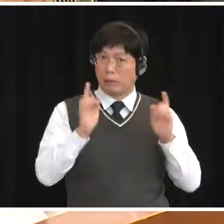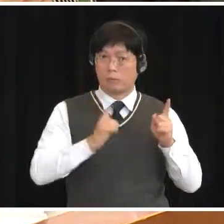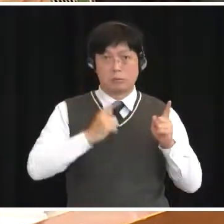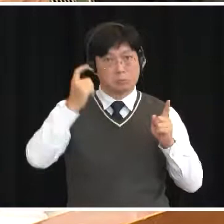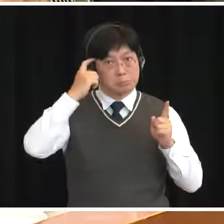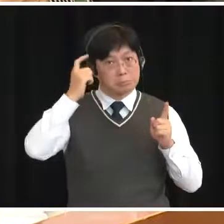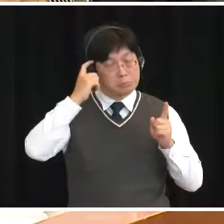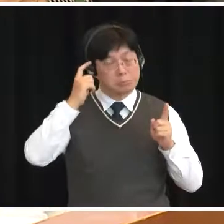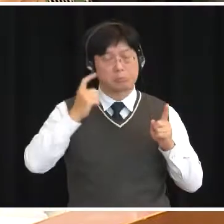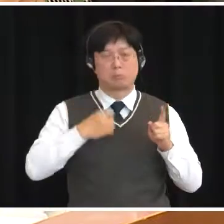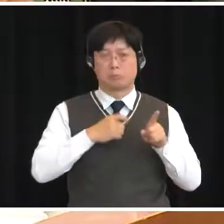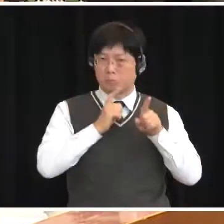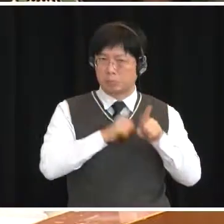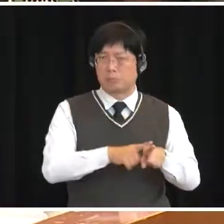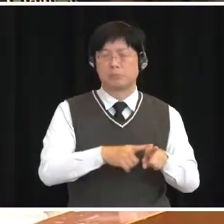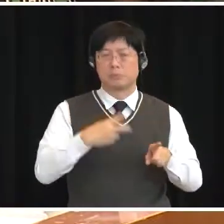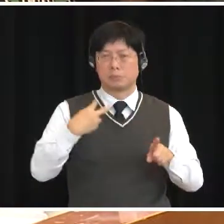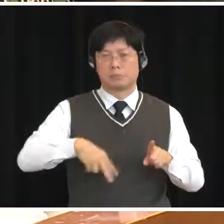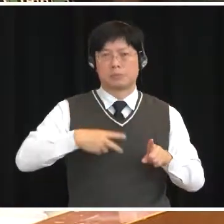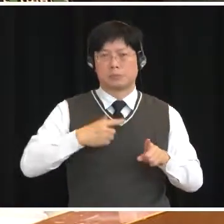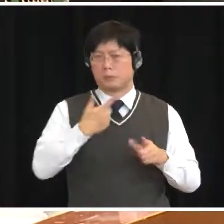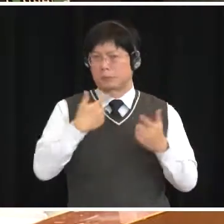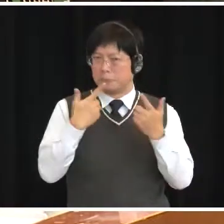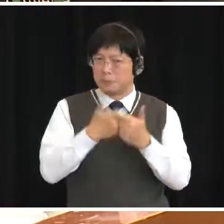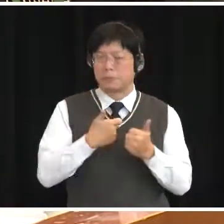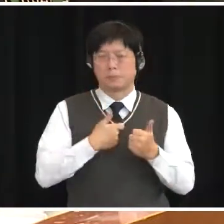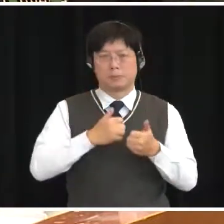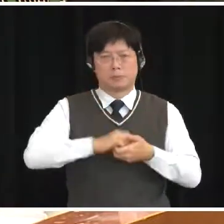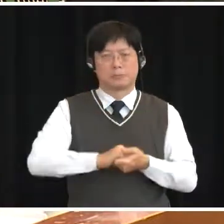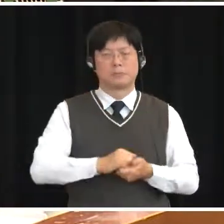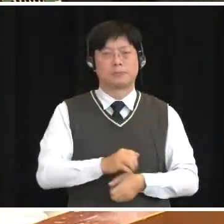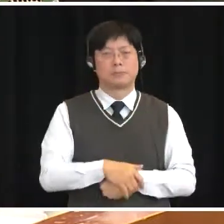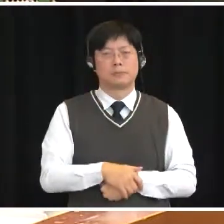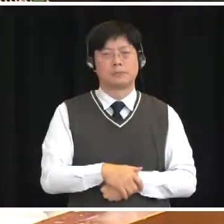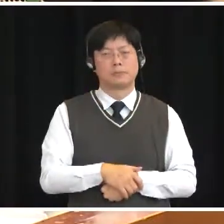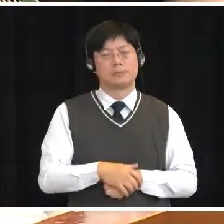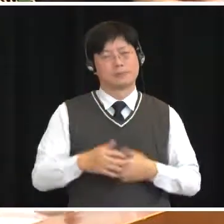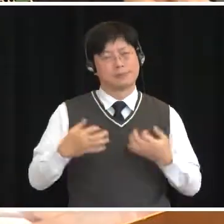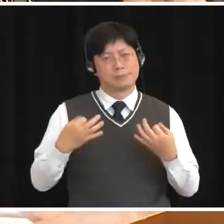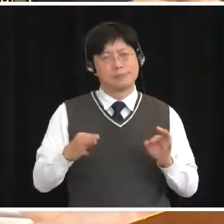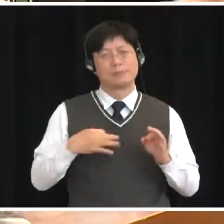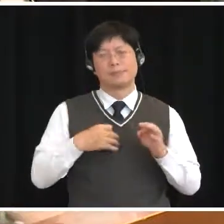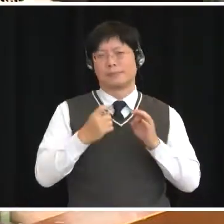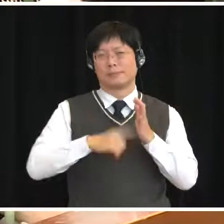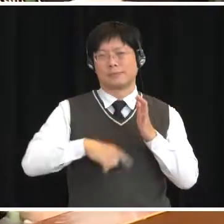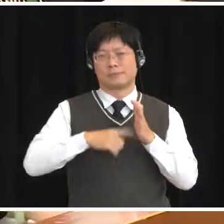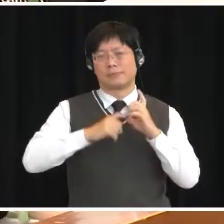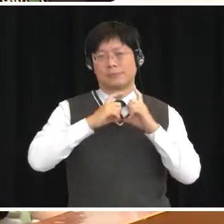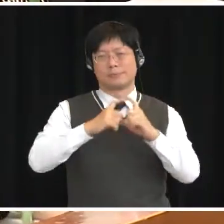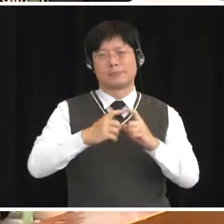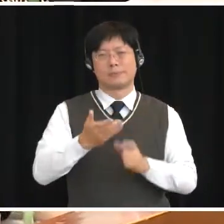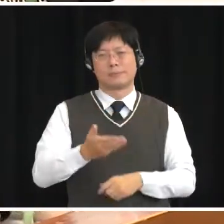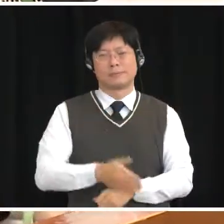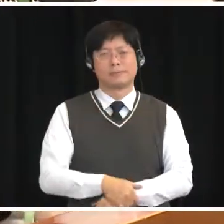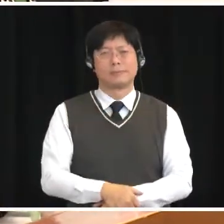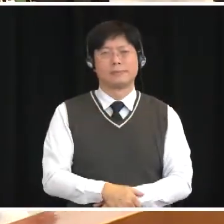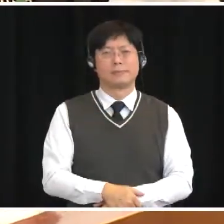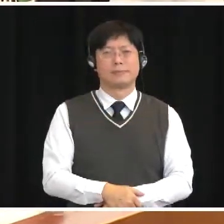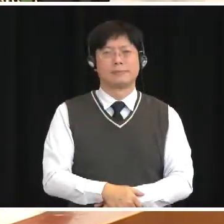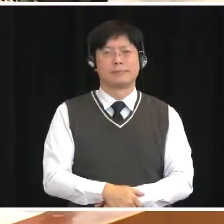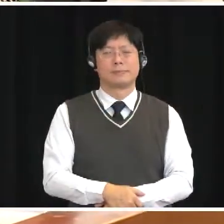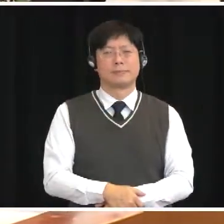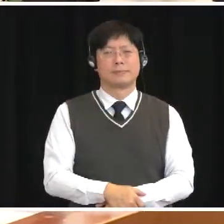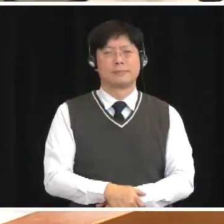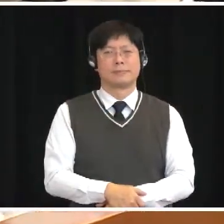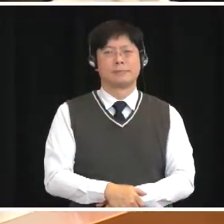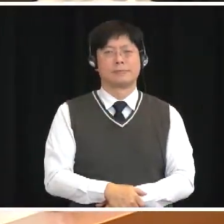And then also consider the thoughts of the child, and we make the best decision with the child. And